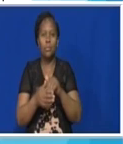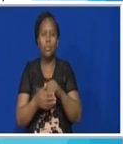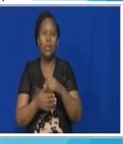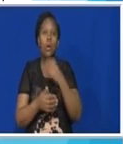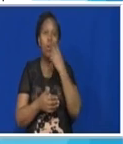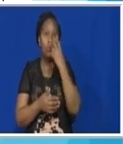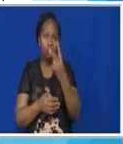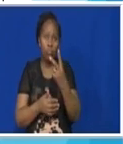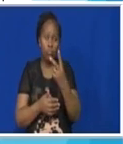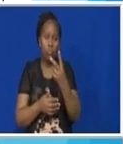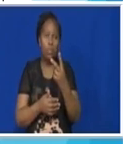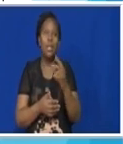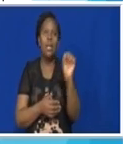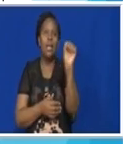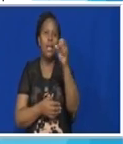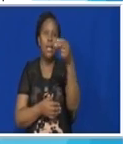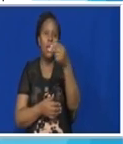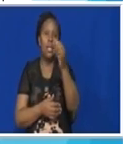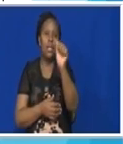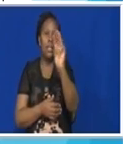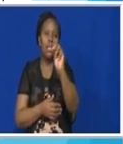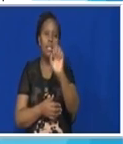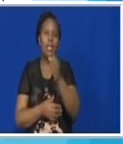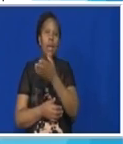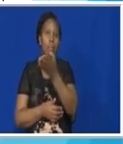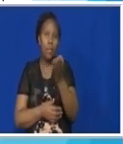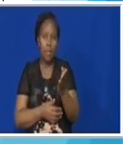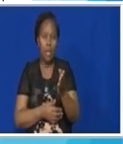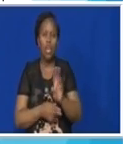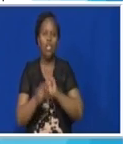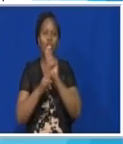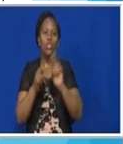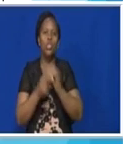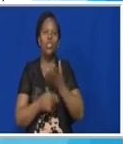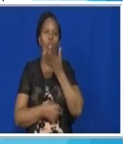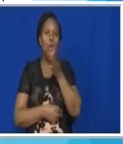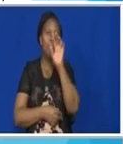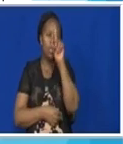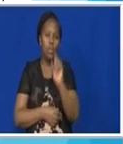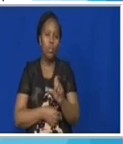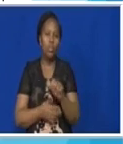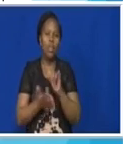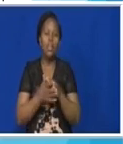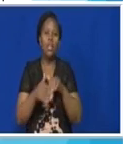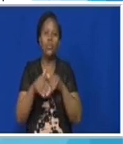scheme below and use it to answer the questions that follow.